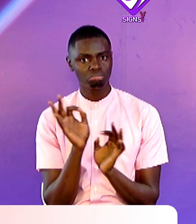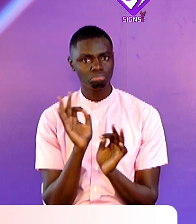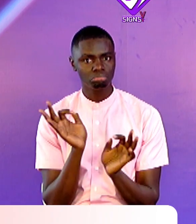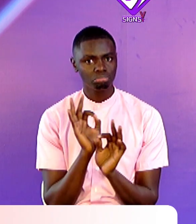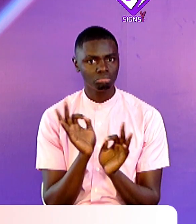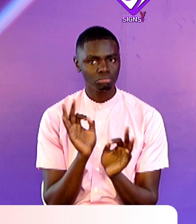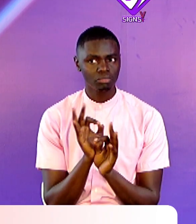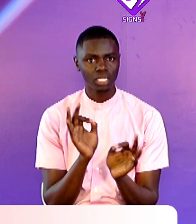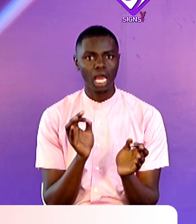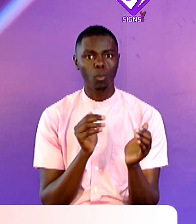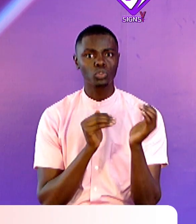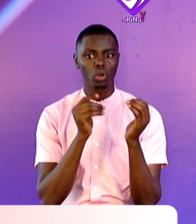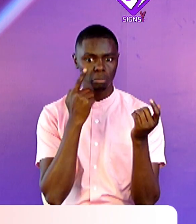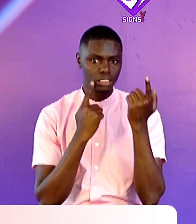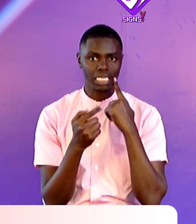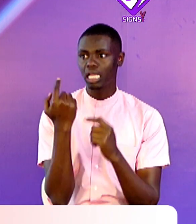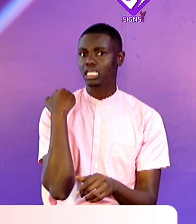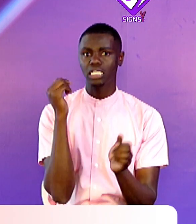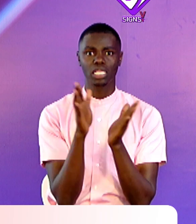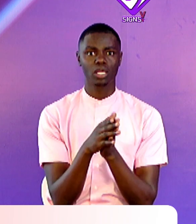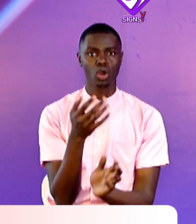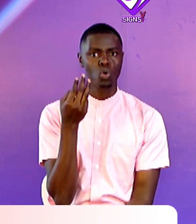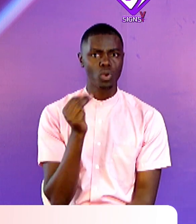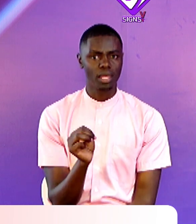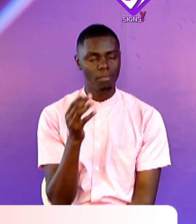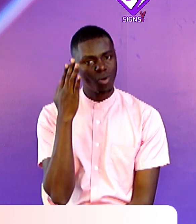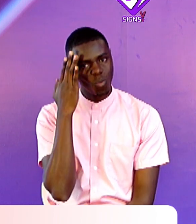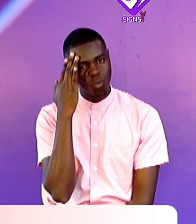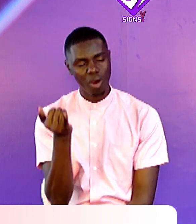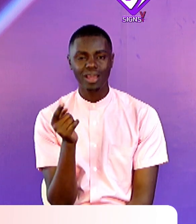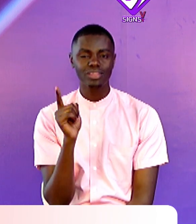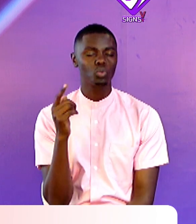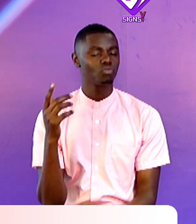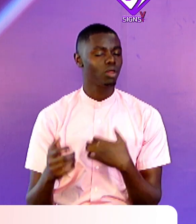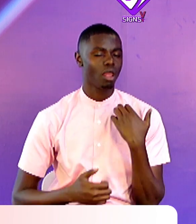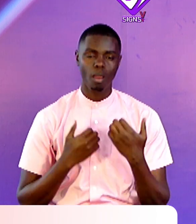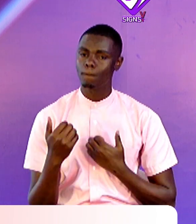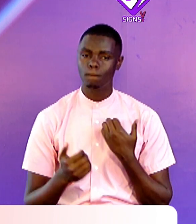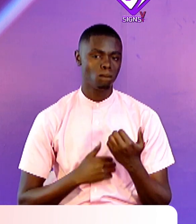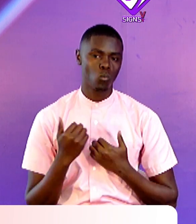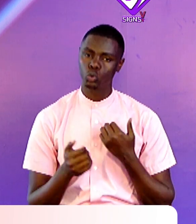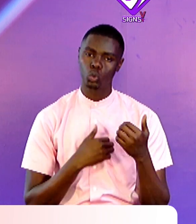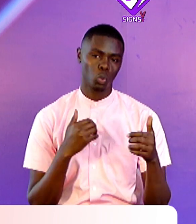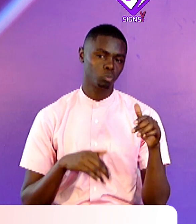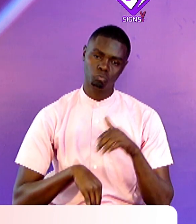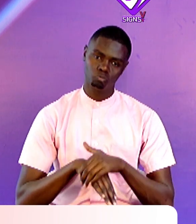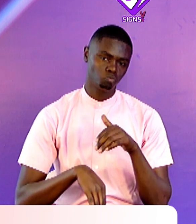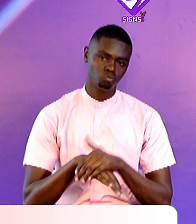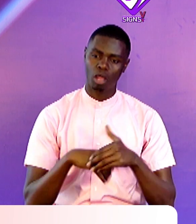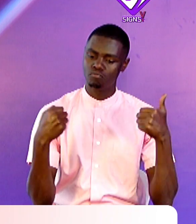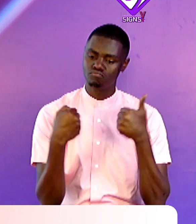I was almost shedding tears with them yesterday because it was a very emotional, match they had with